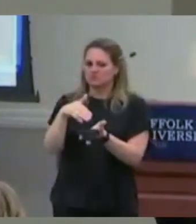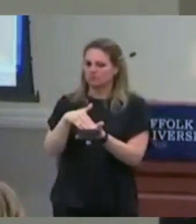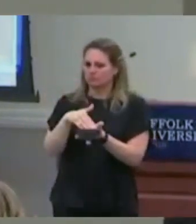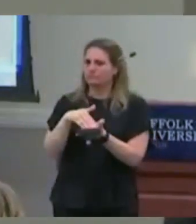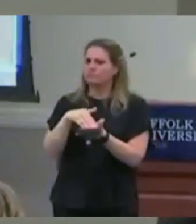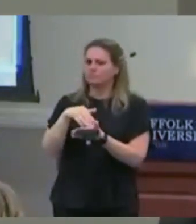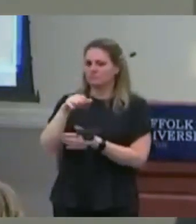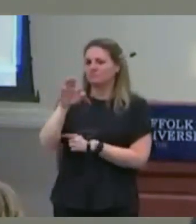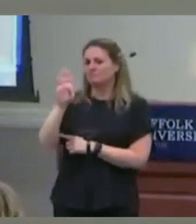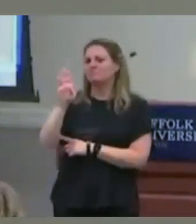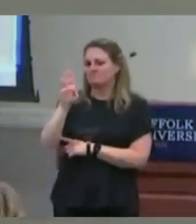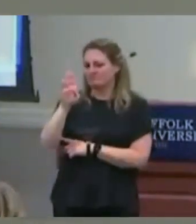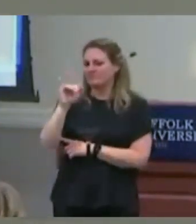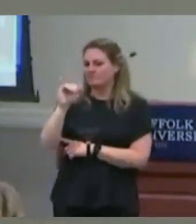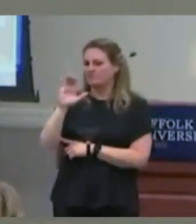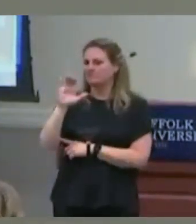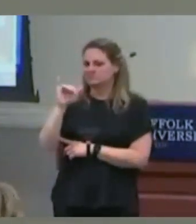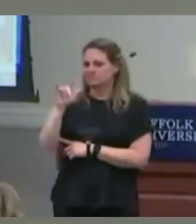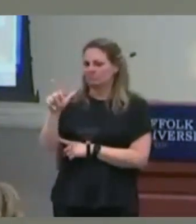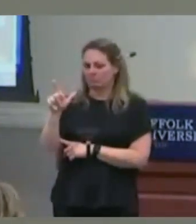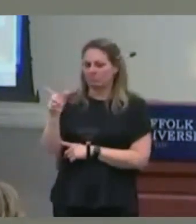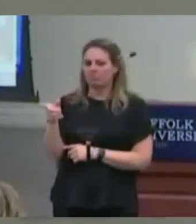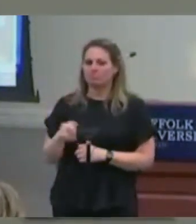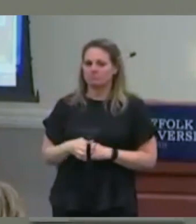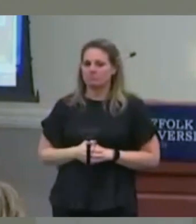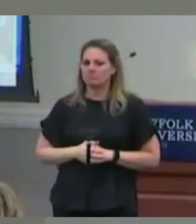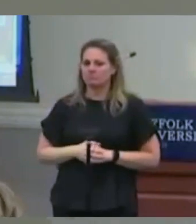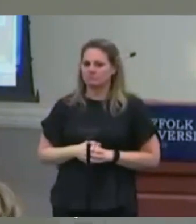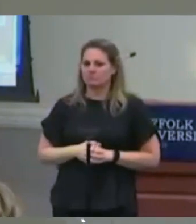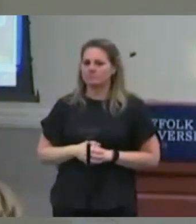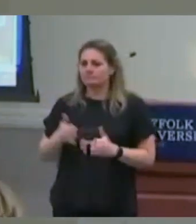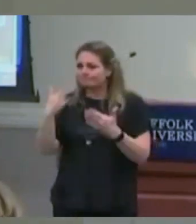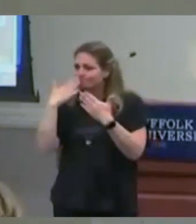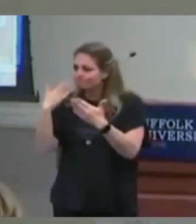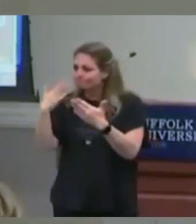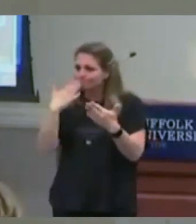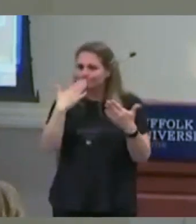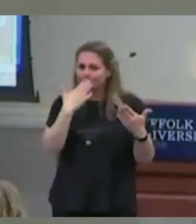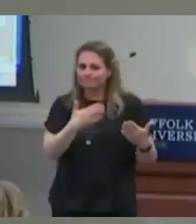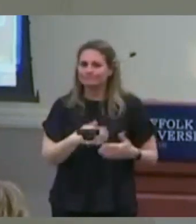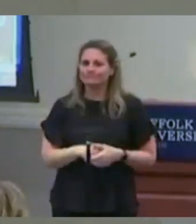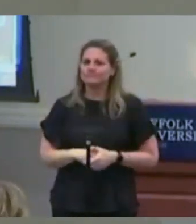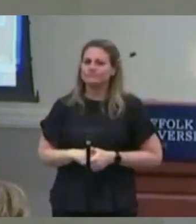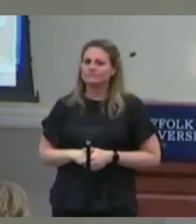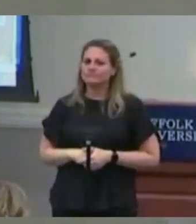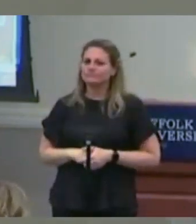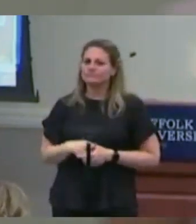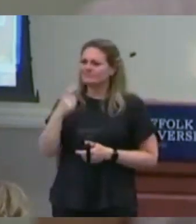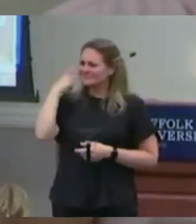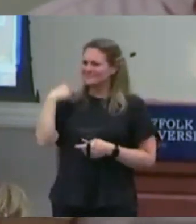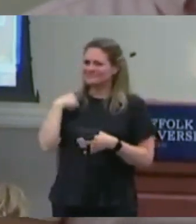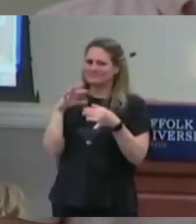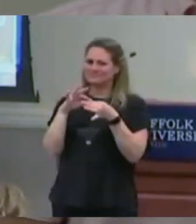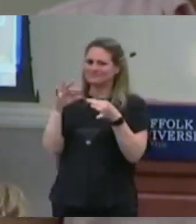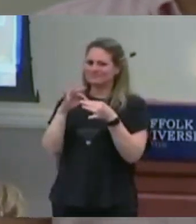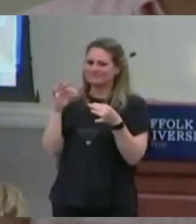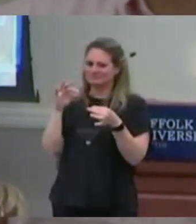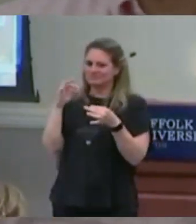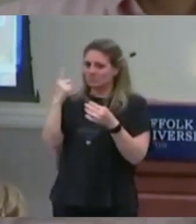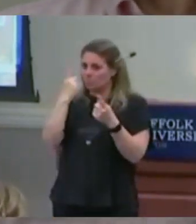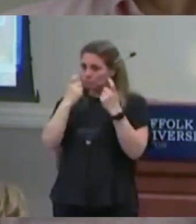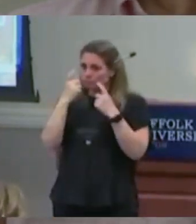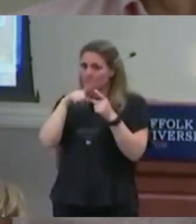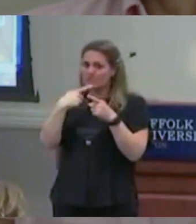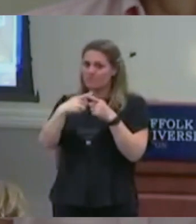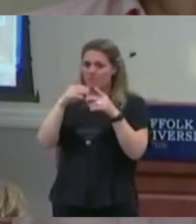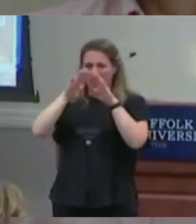you handle lots of, or had lots of inquiries on housing, and certainly we